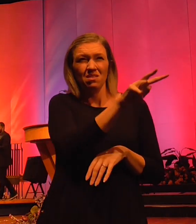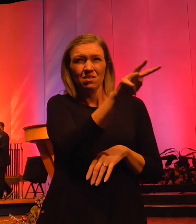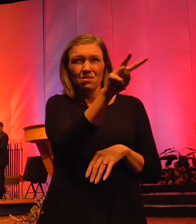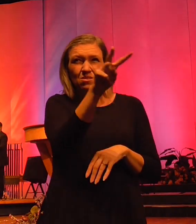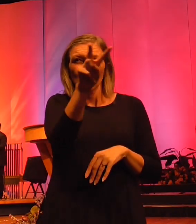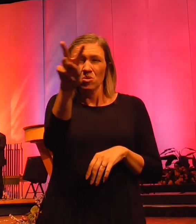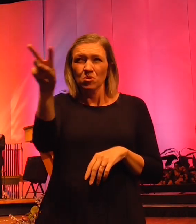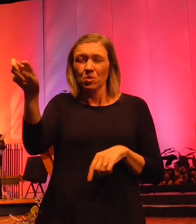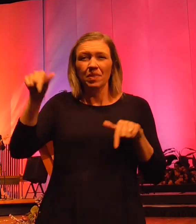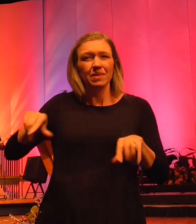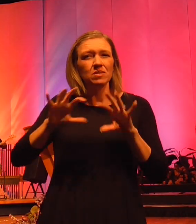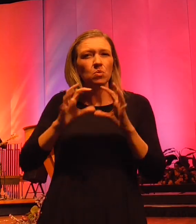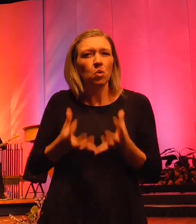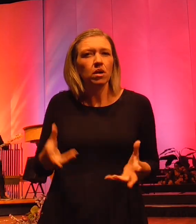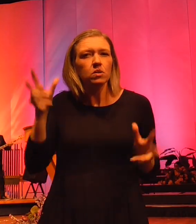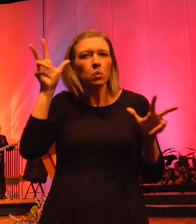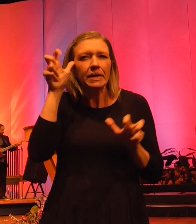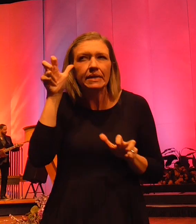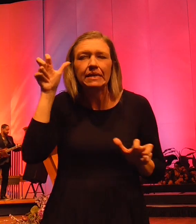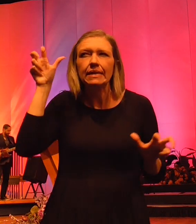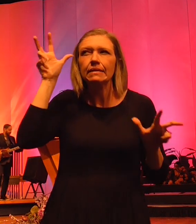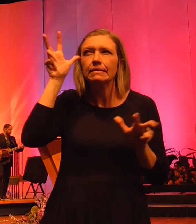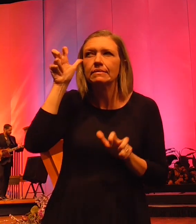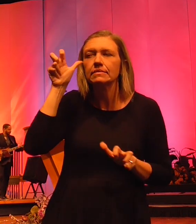this wicked world,